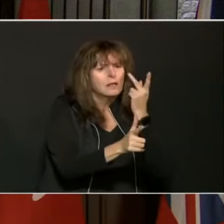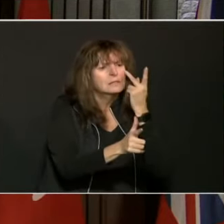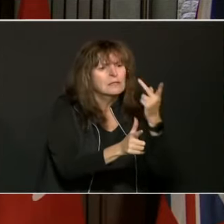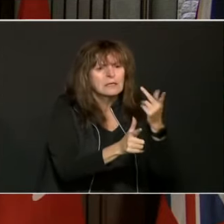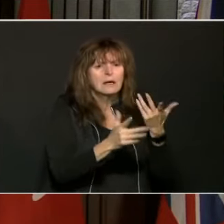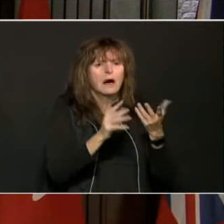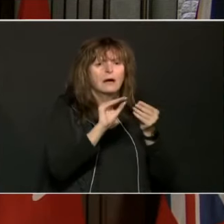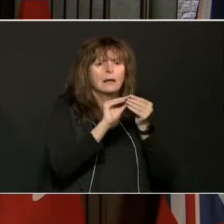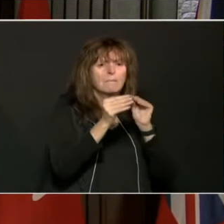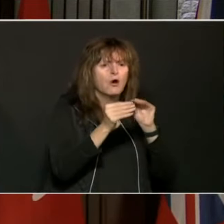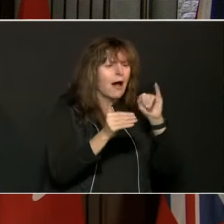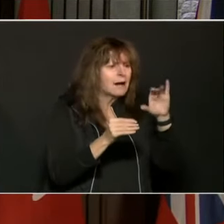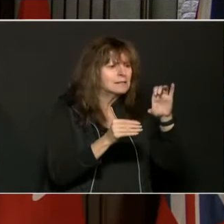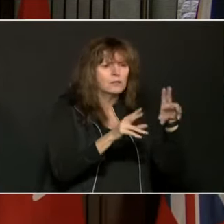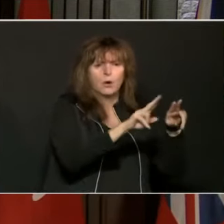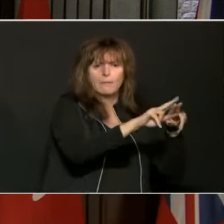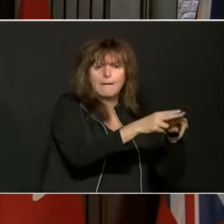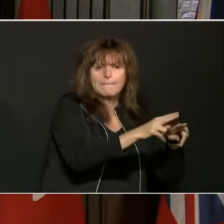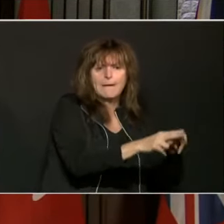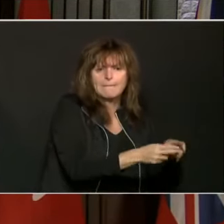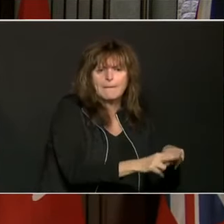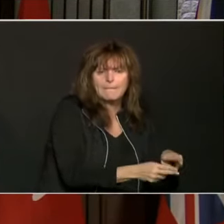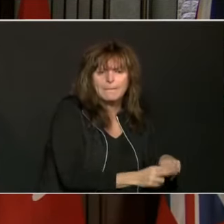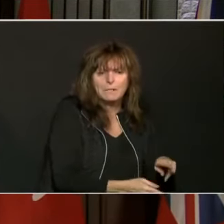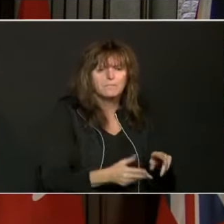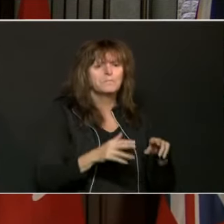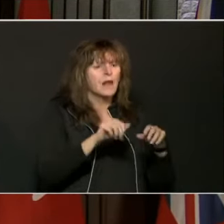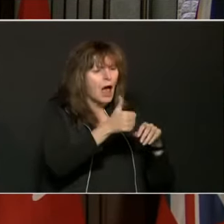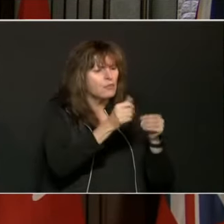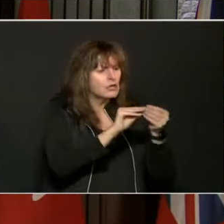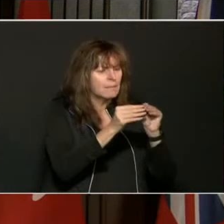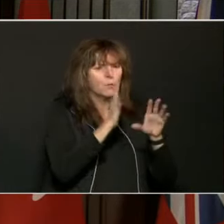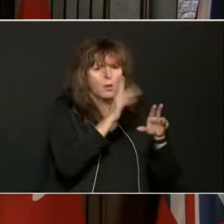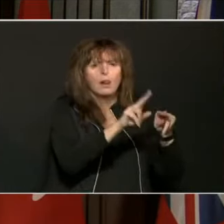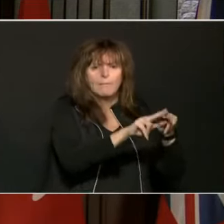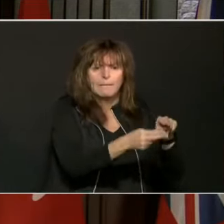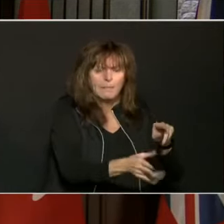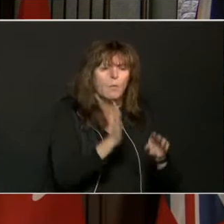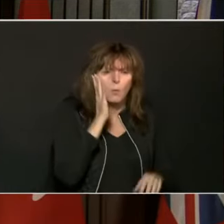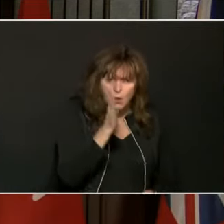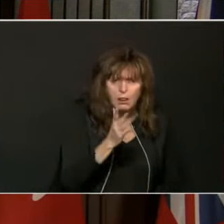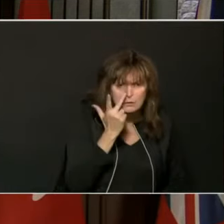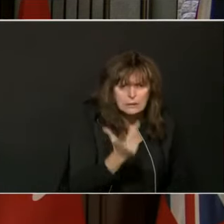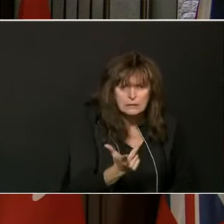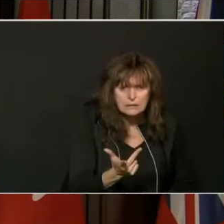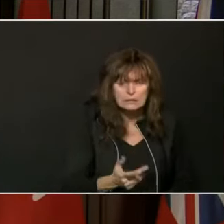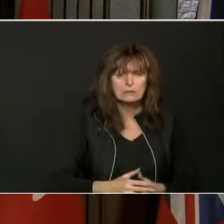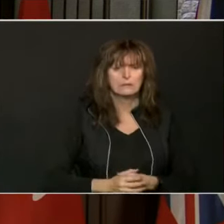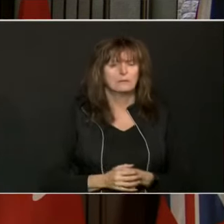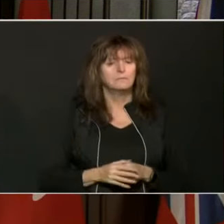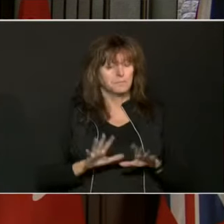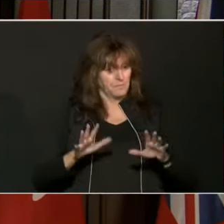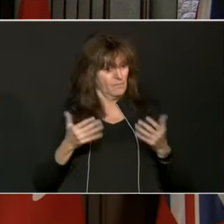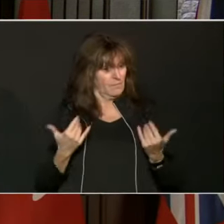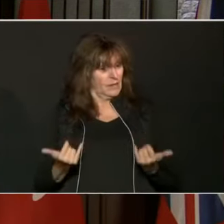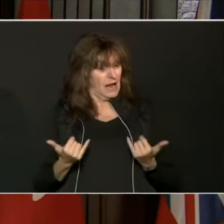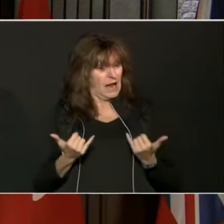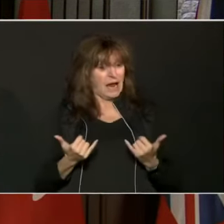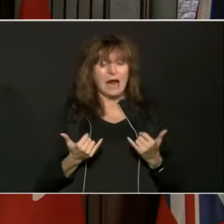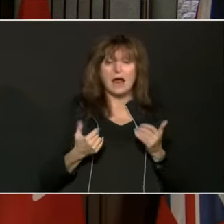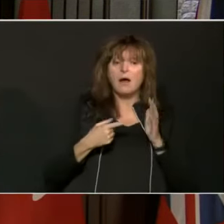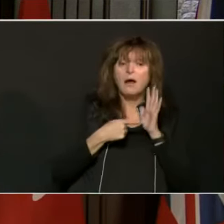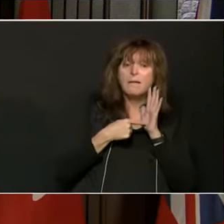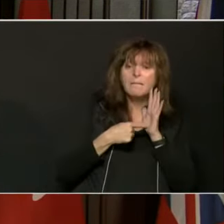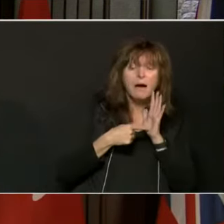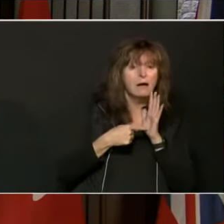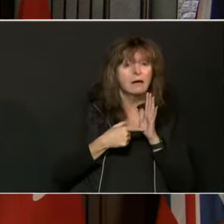think it's really important to note, though, that even under what we're currently modeling as the best case, which is 0% growth, given where we are in this rather